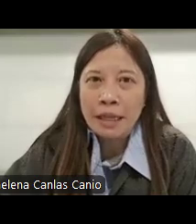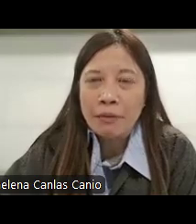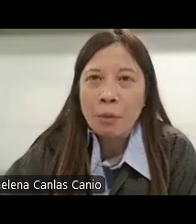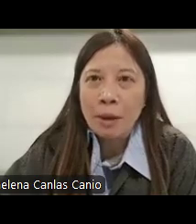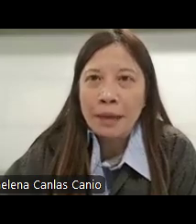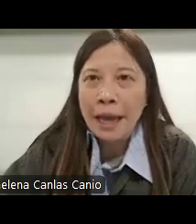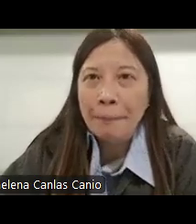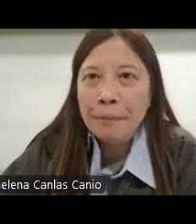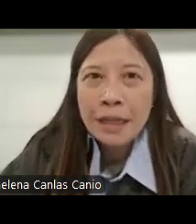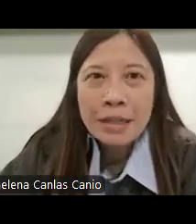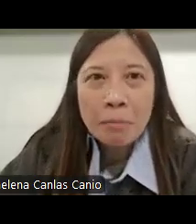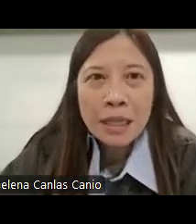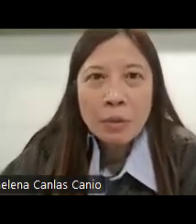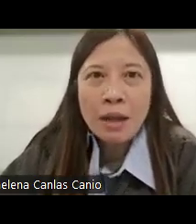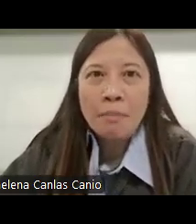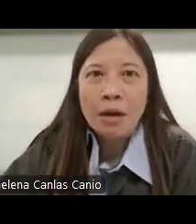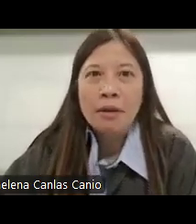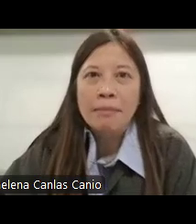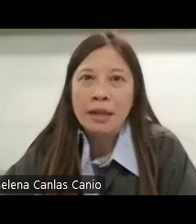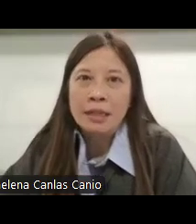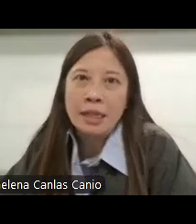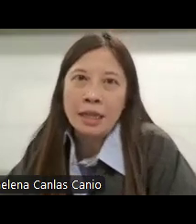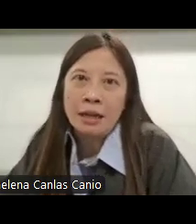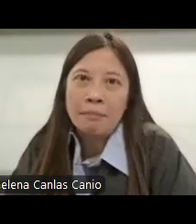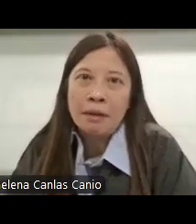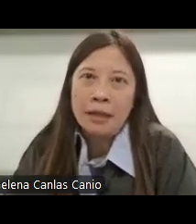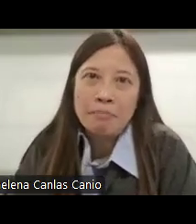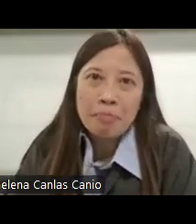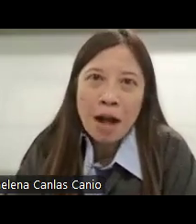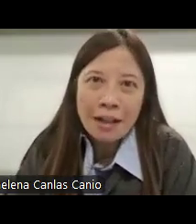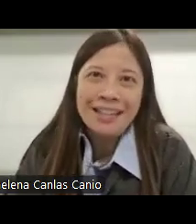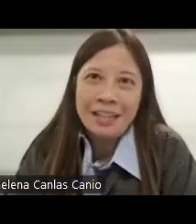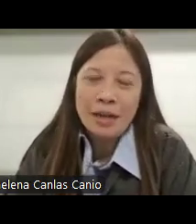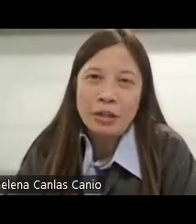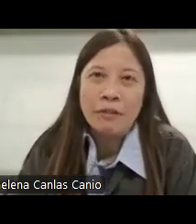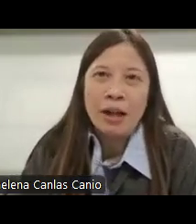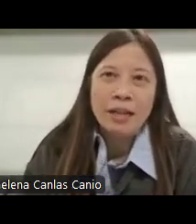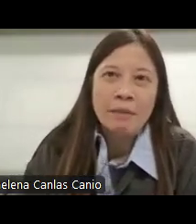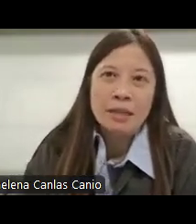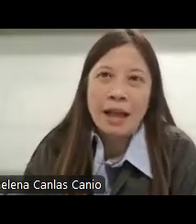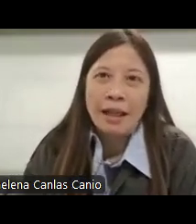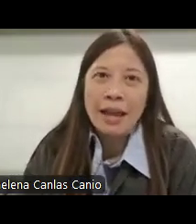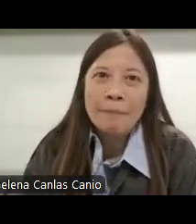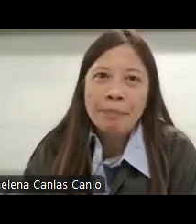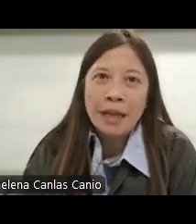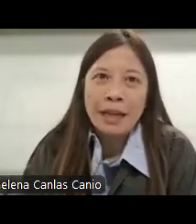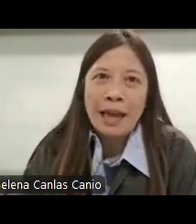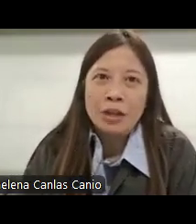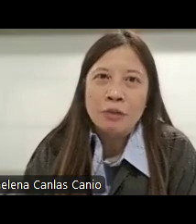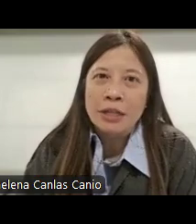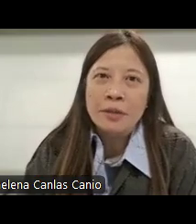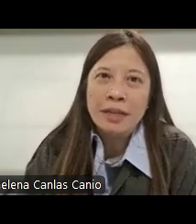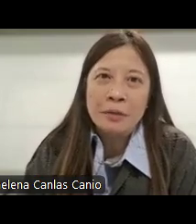updates will be done around 1 p.m. So please welcome Barbara McClendon, our public Policy Director of Alzheimer's LA,